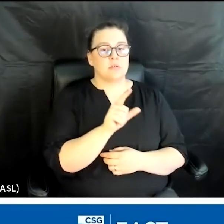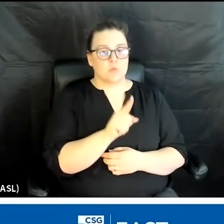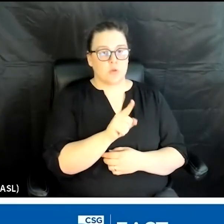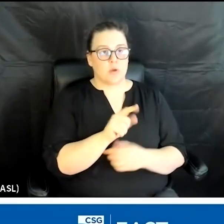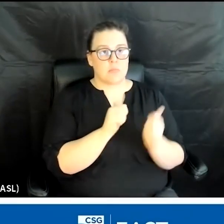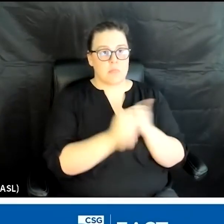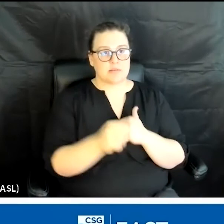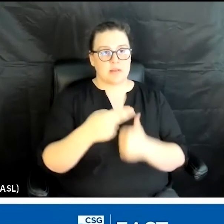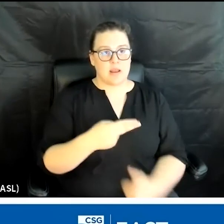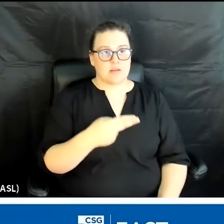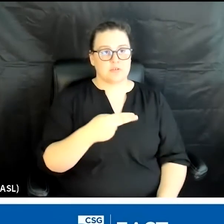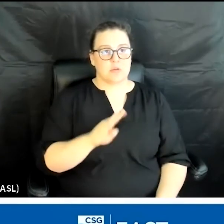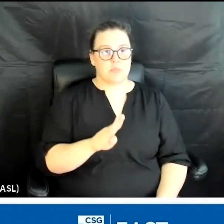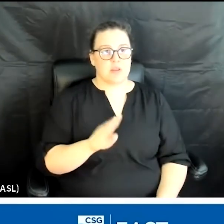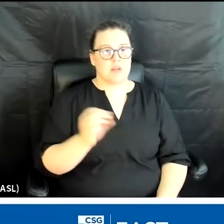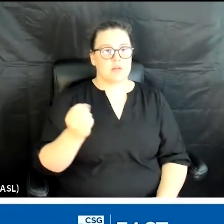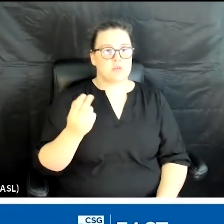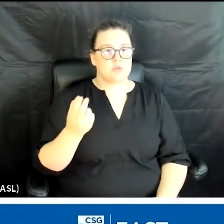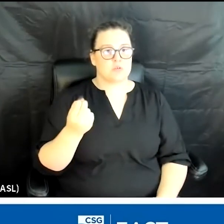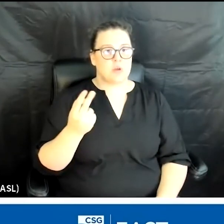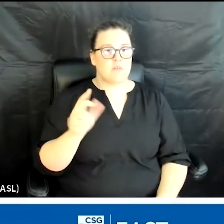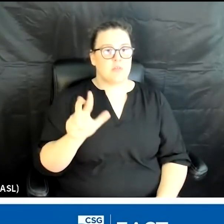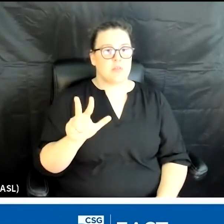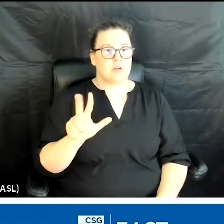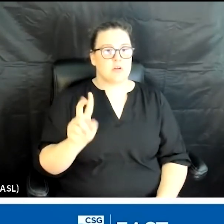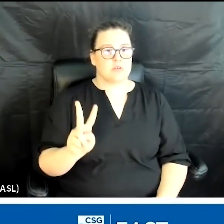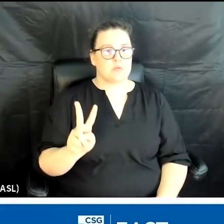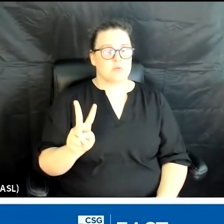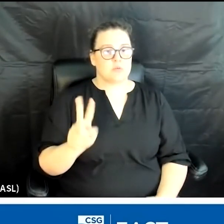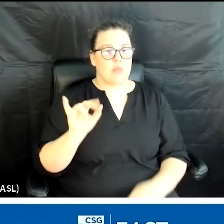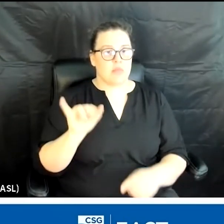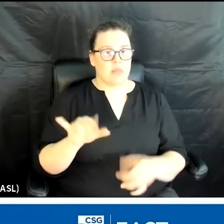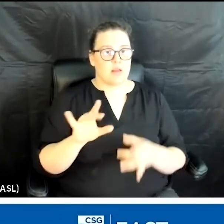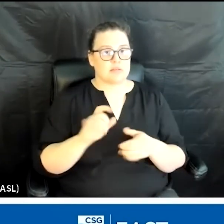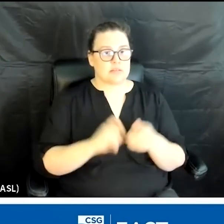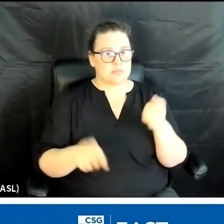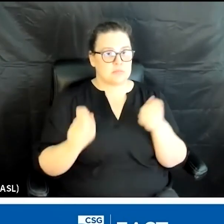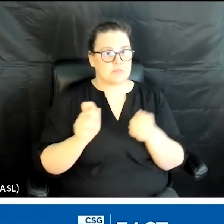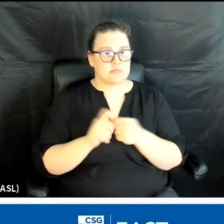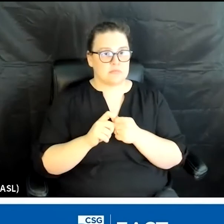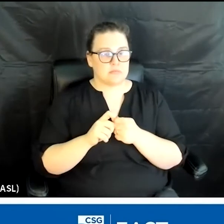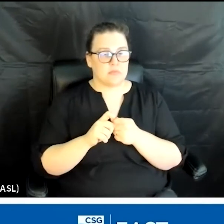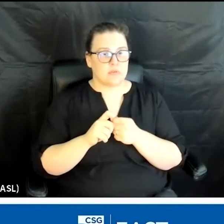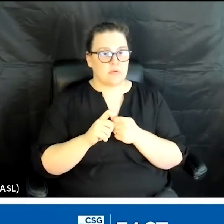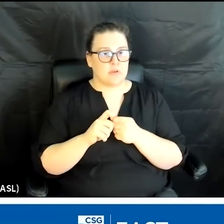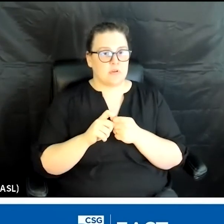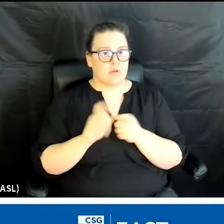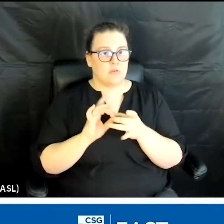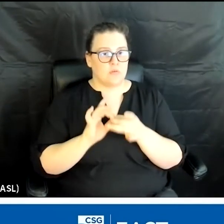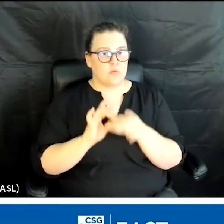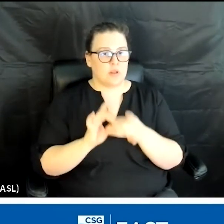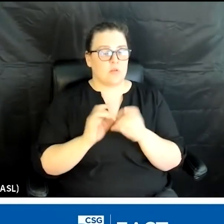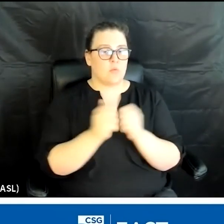HB 1232 that dealt specifically with the culturally